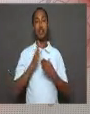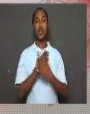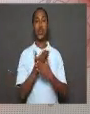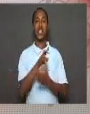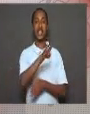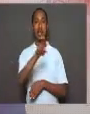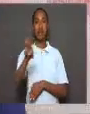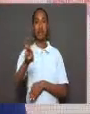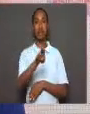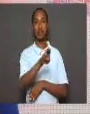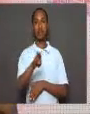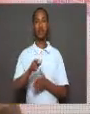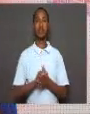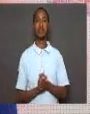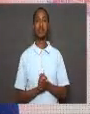them.